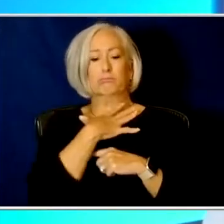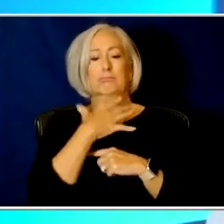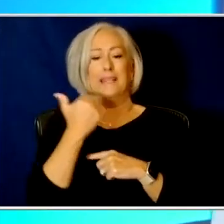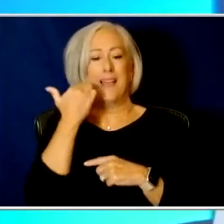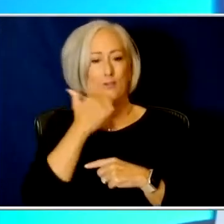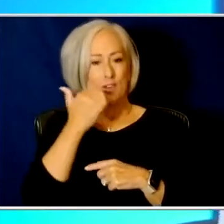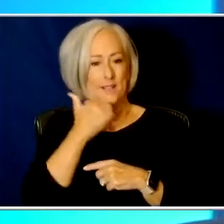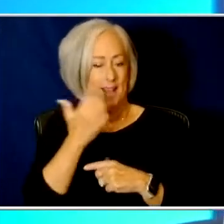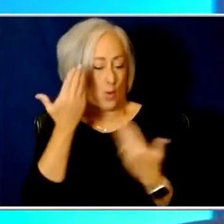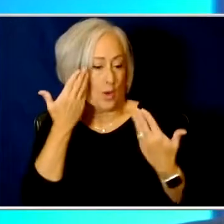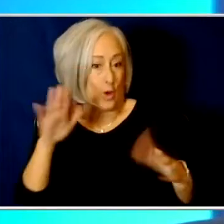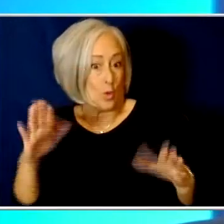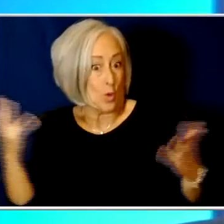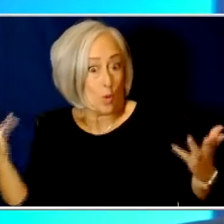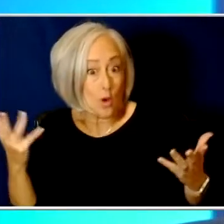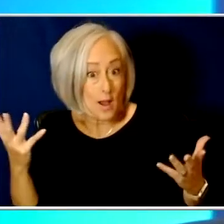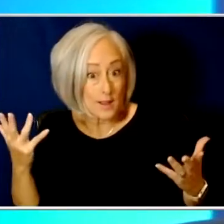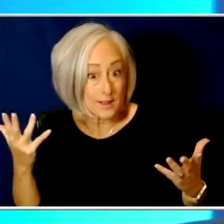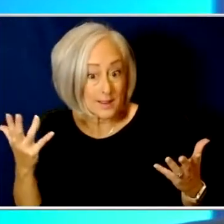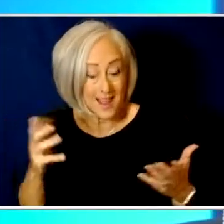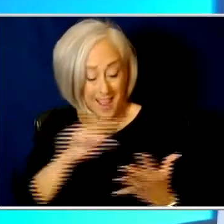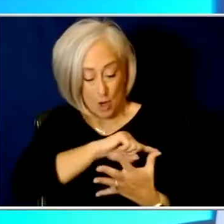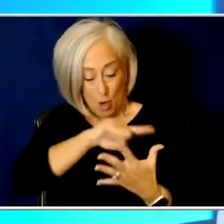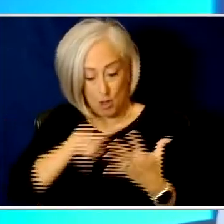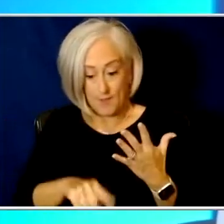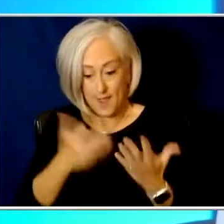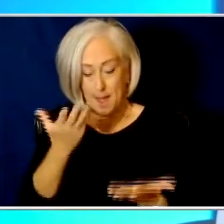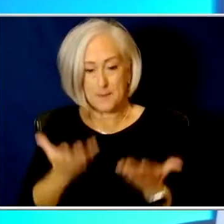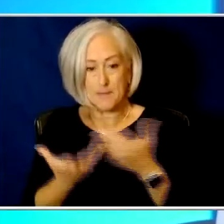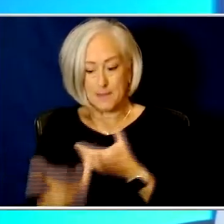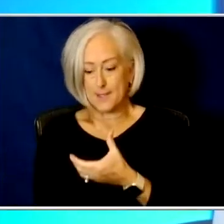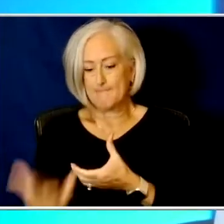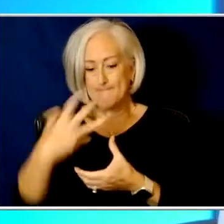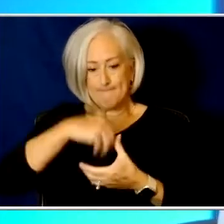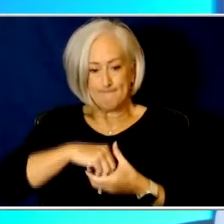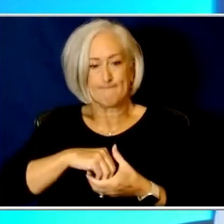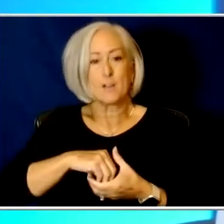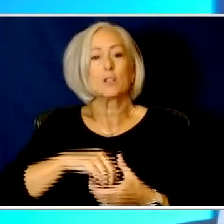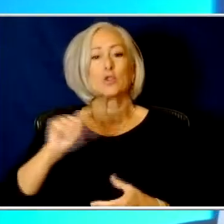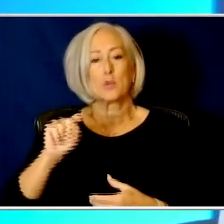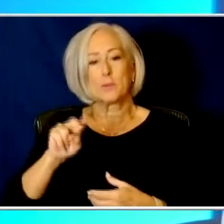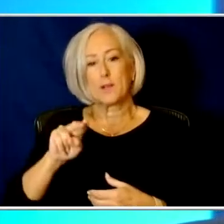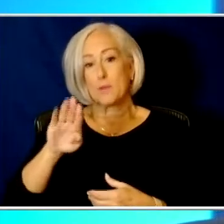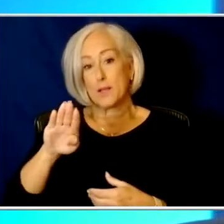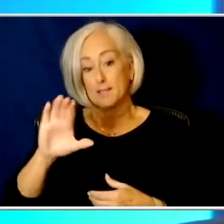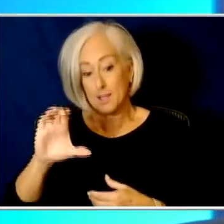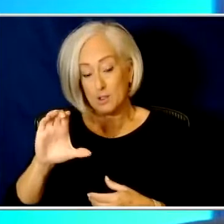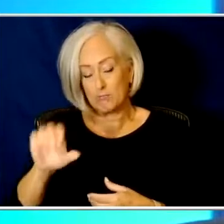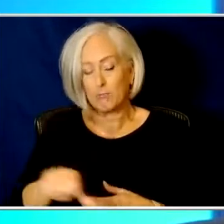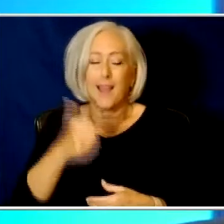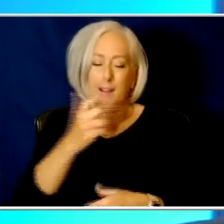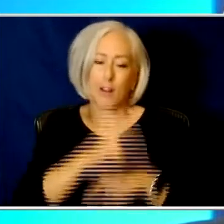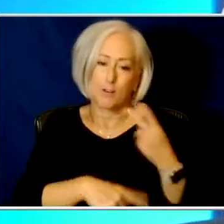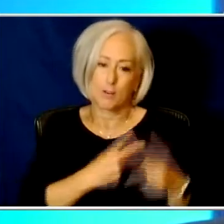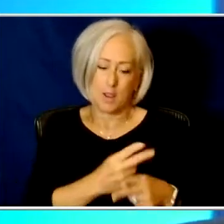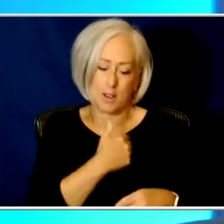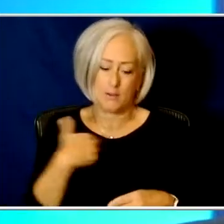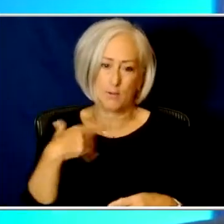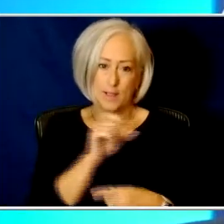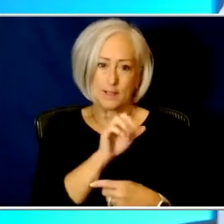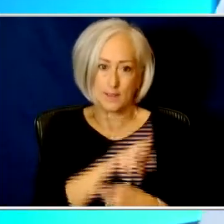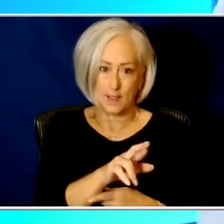factors may contribute to triple negative and the other types of breast cancer. So the idea is that your zip code by